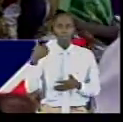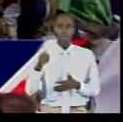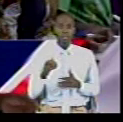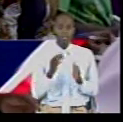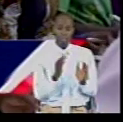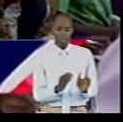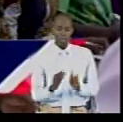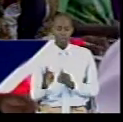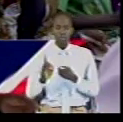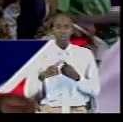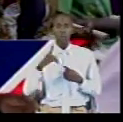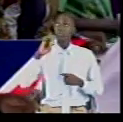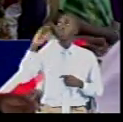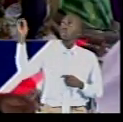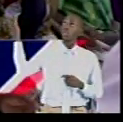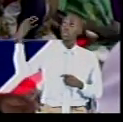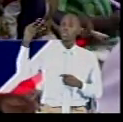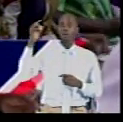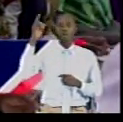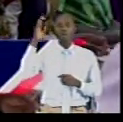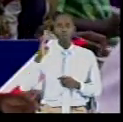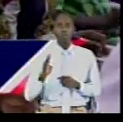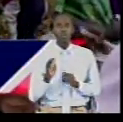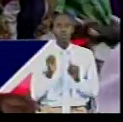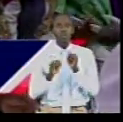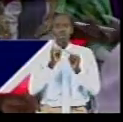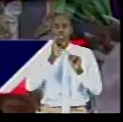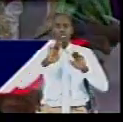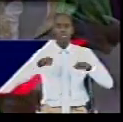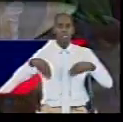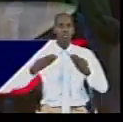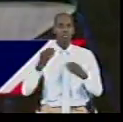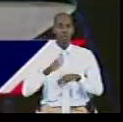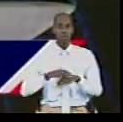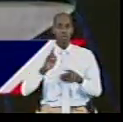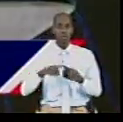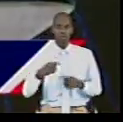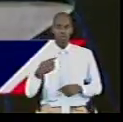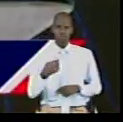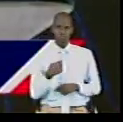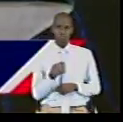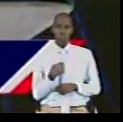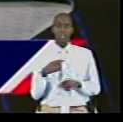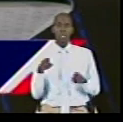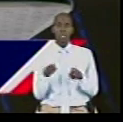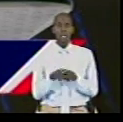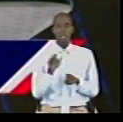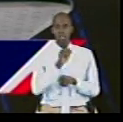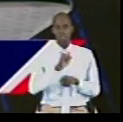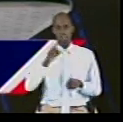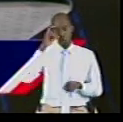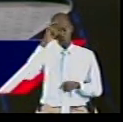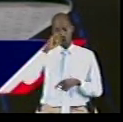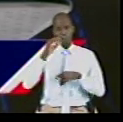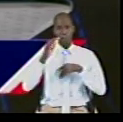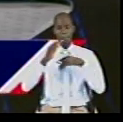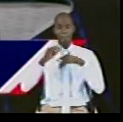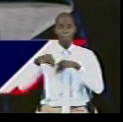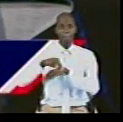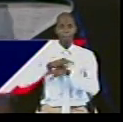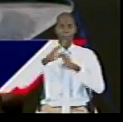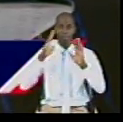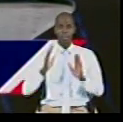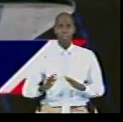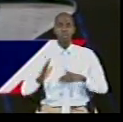grace of God, which is given unto me as a wise master builder, I